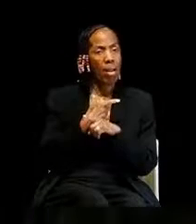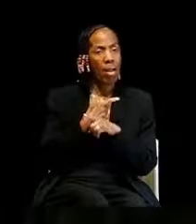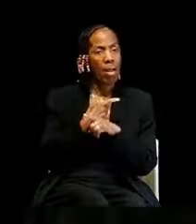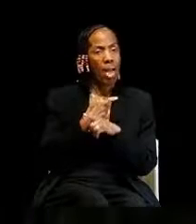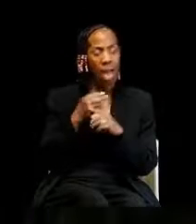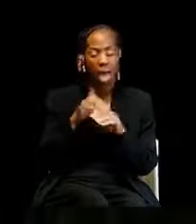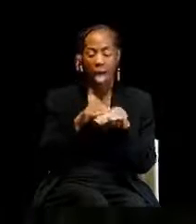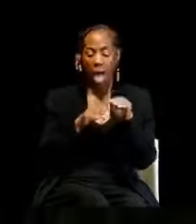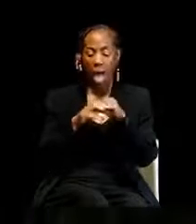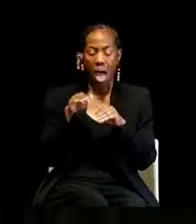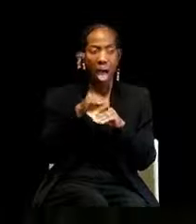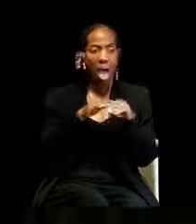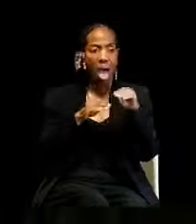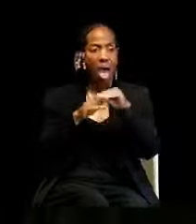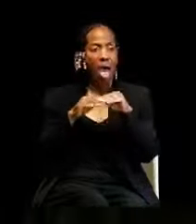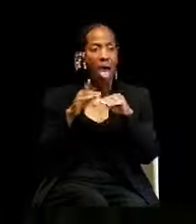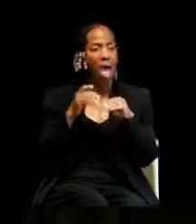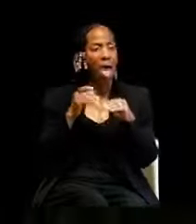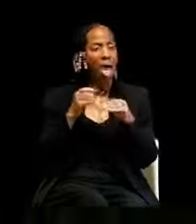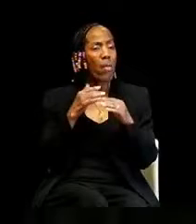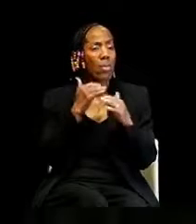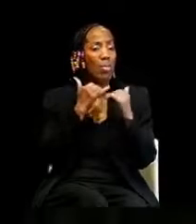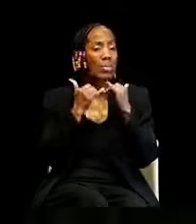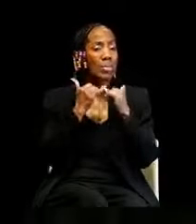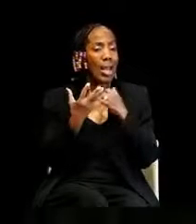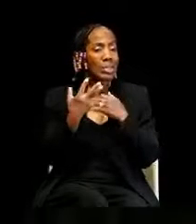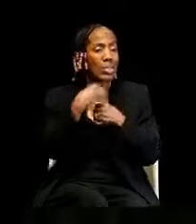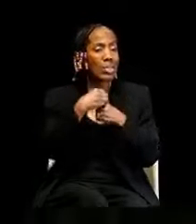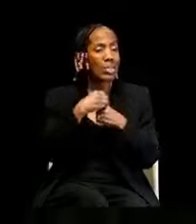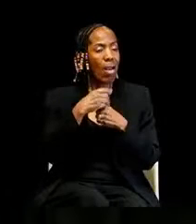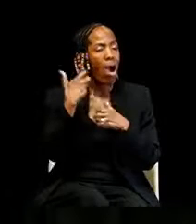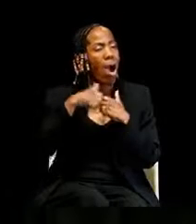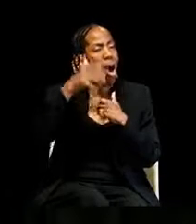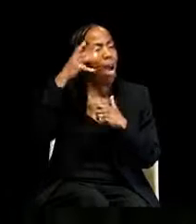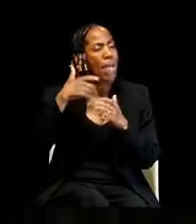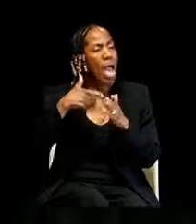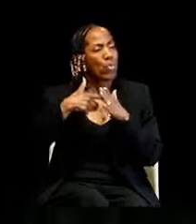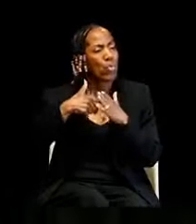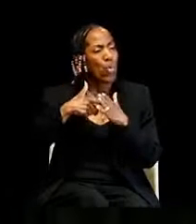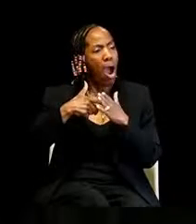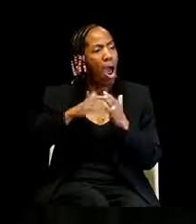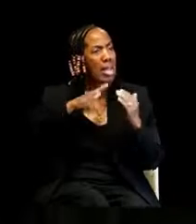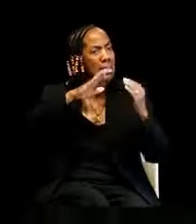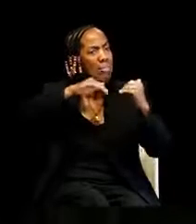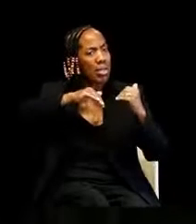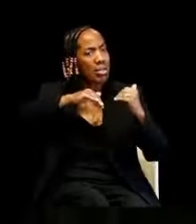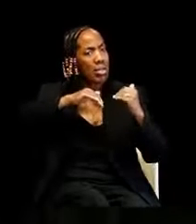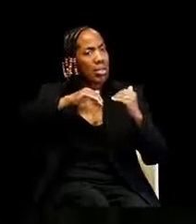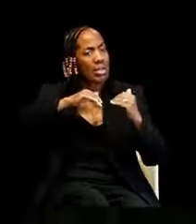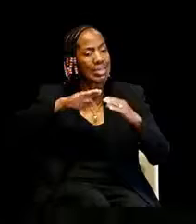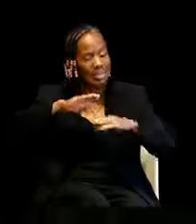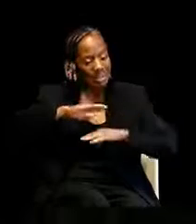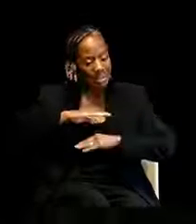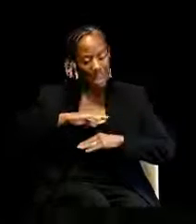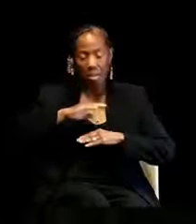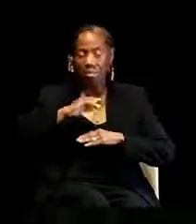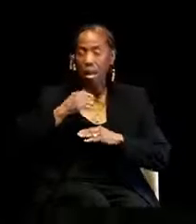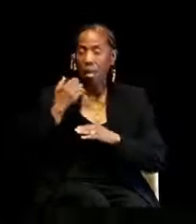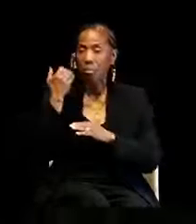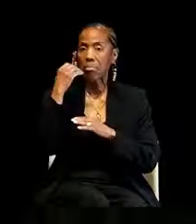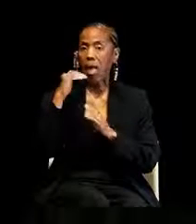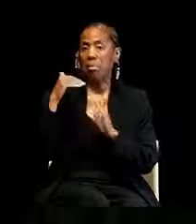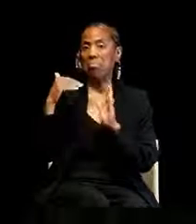layered, and all flawed. A hard man who demanded his expectations be met with no